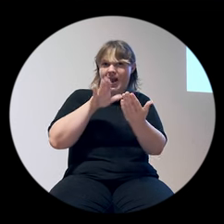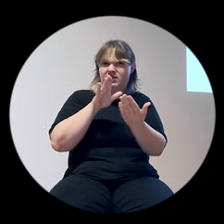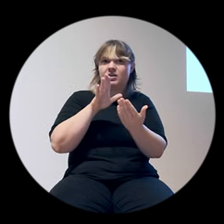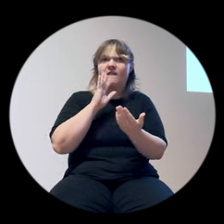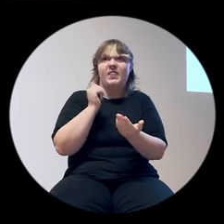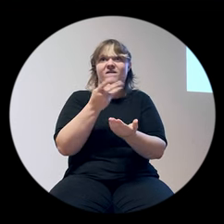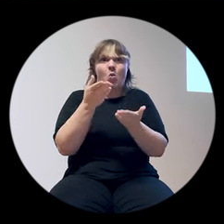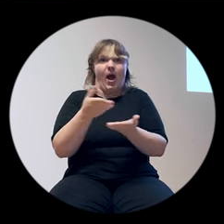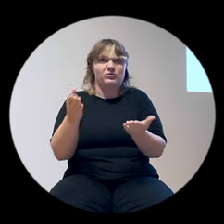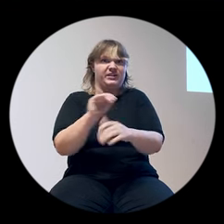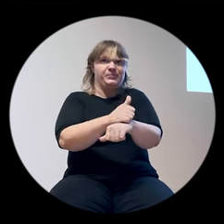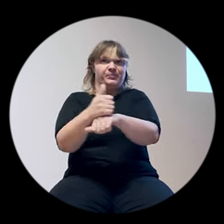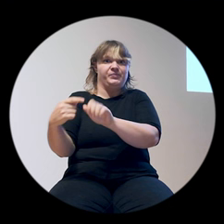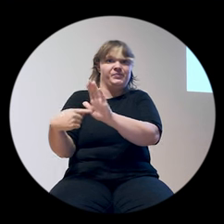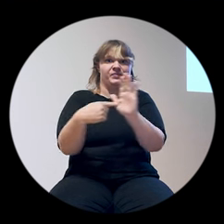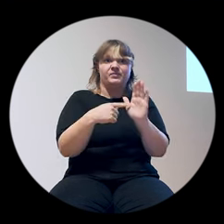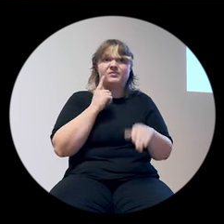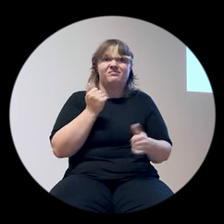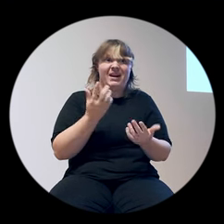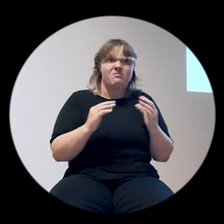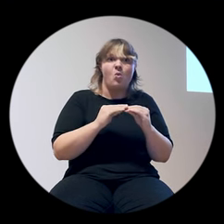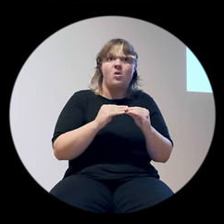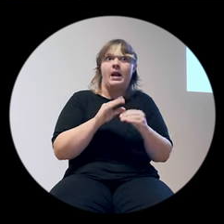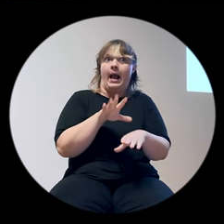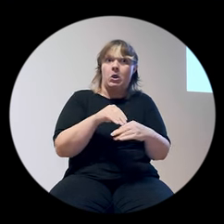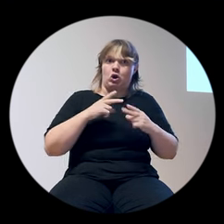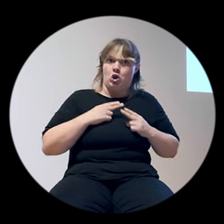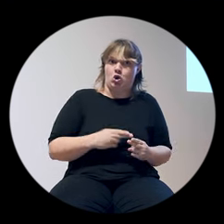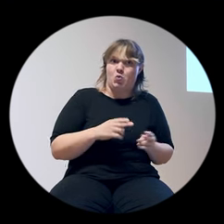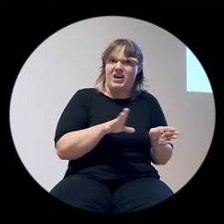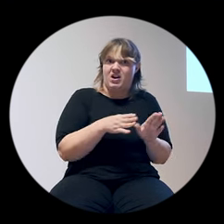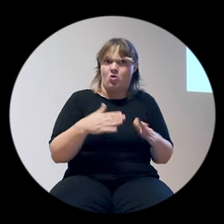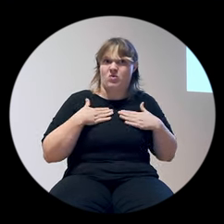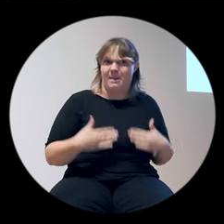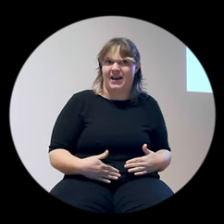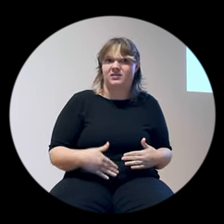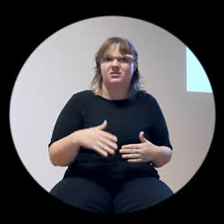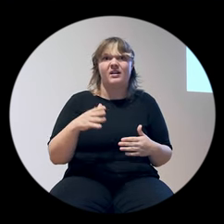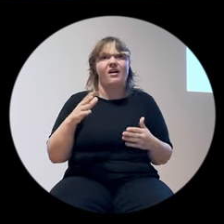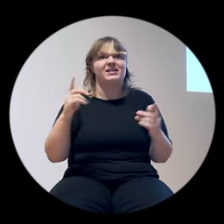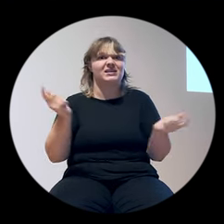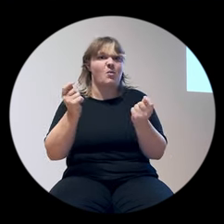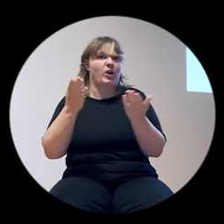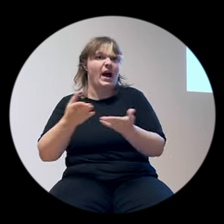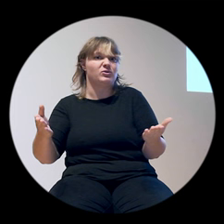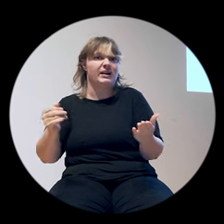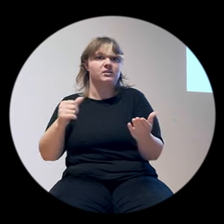cases, many more, including human remains and ceremonial objects not intended for public view, are held in museum